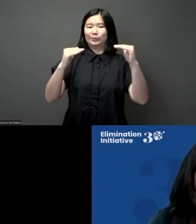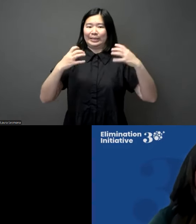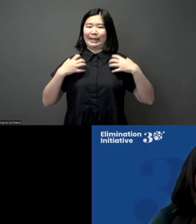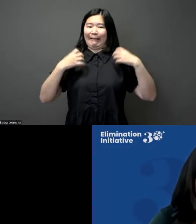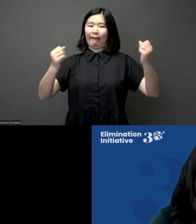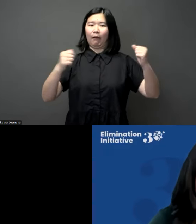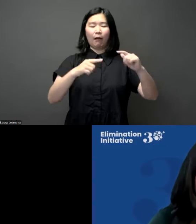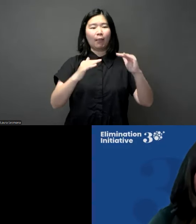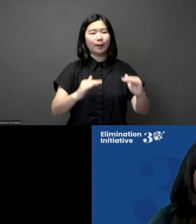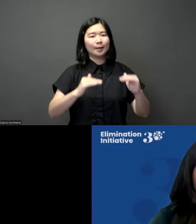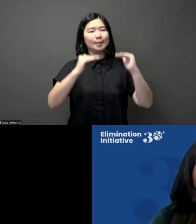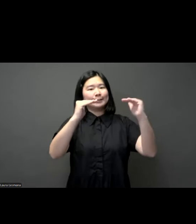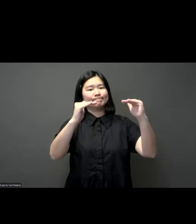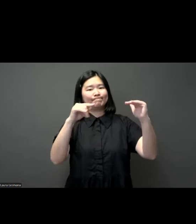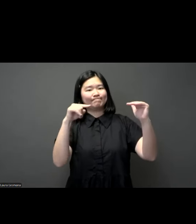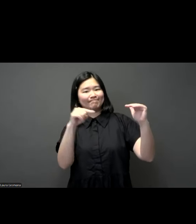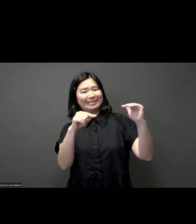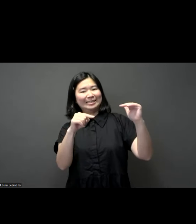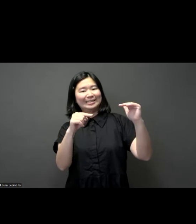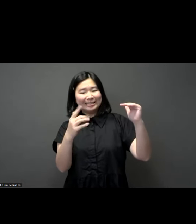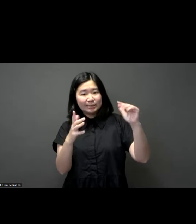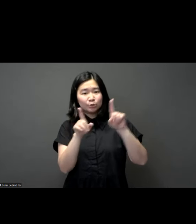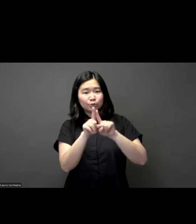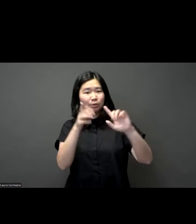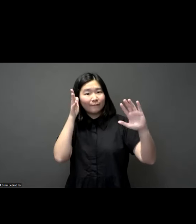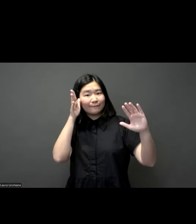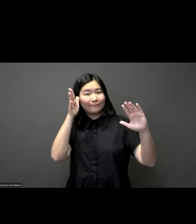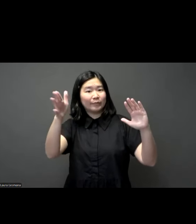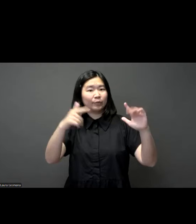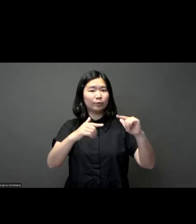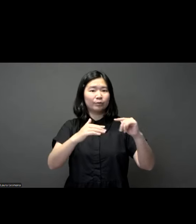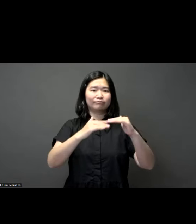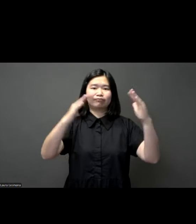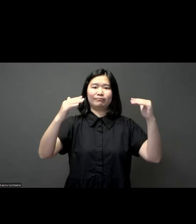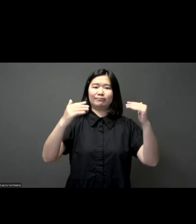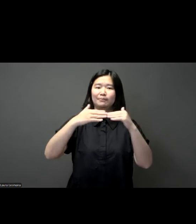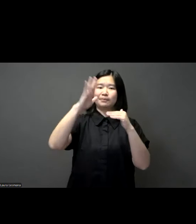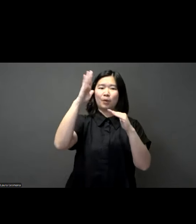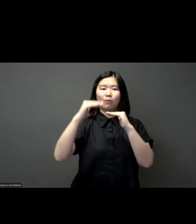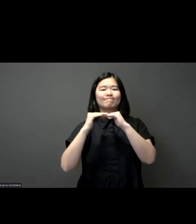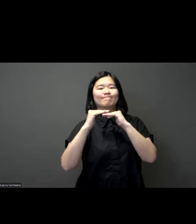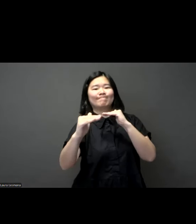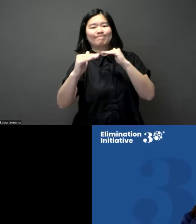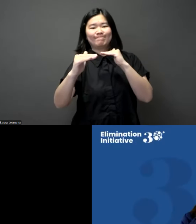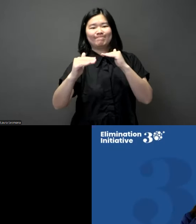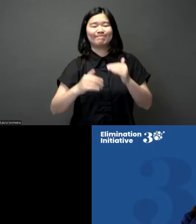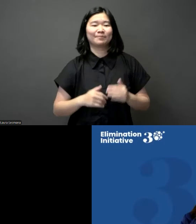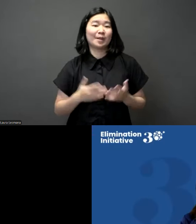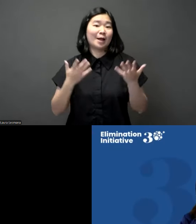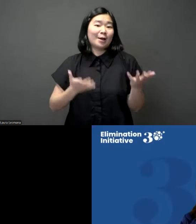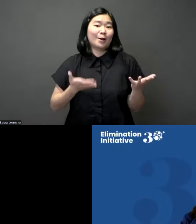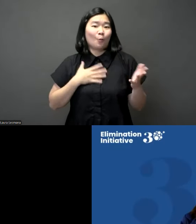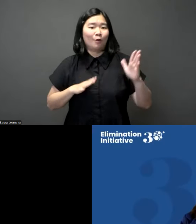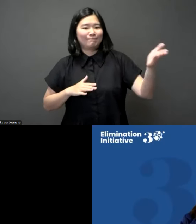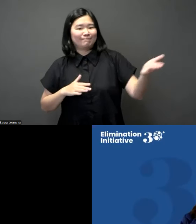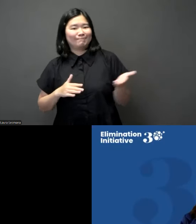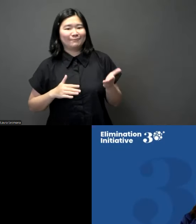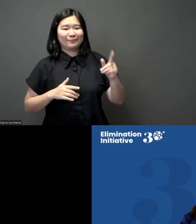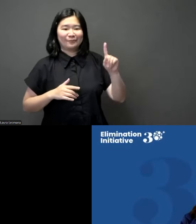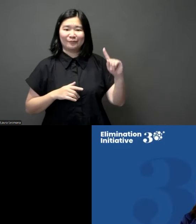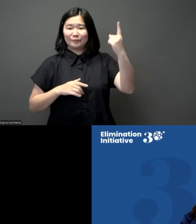welcome our first speaker, Dr. Marta Saboya, Senior Advisor for Communicable Diseases Elimination Initiative at